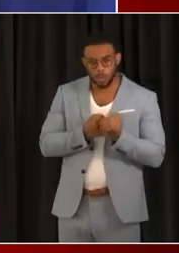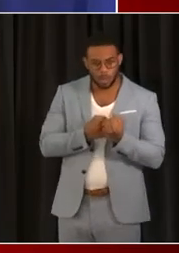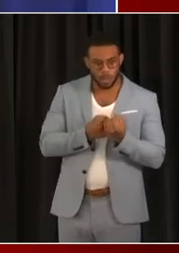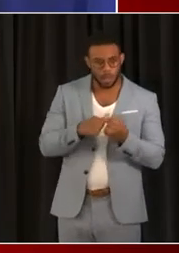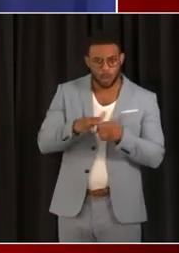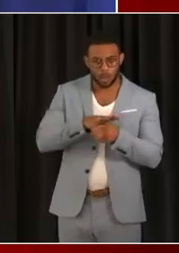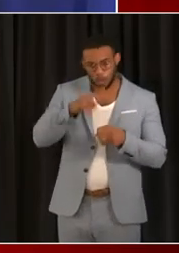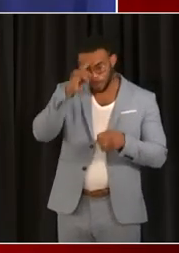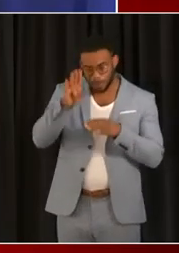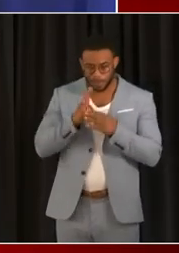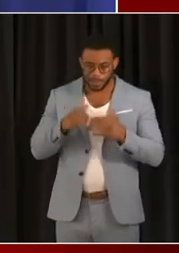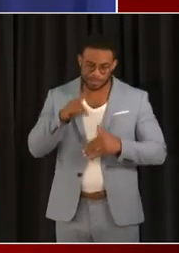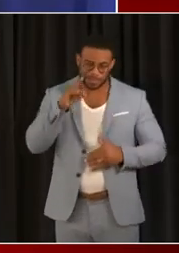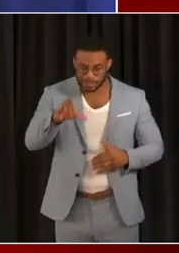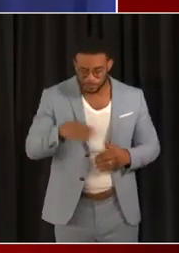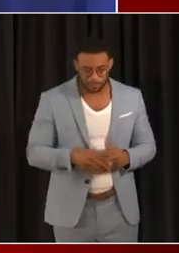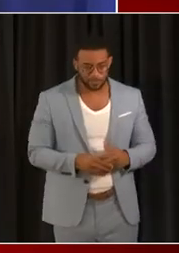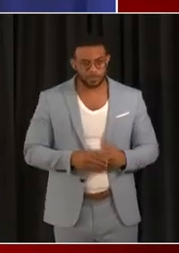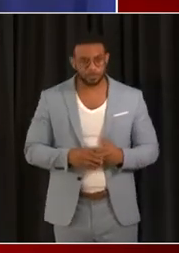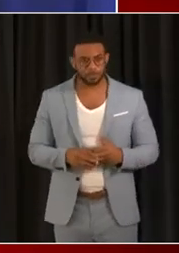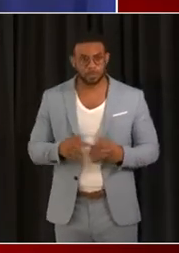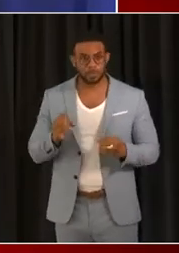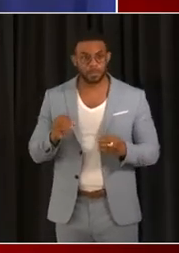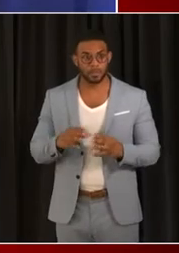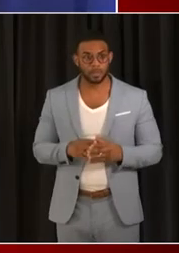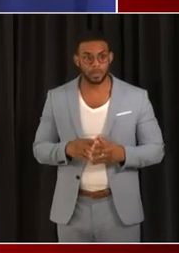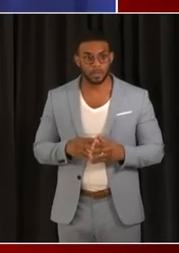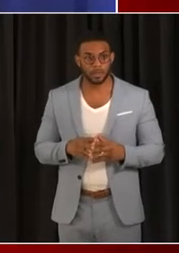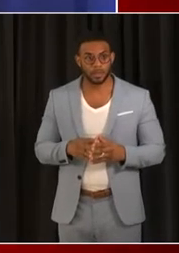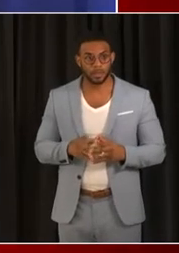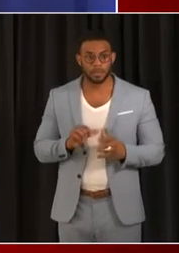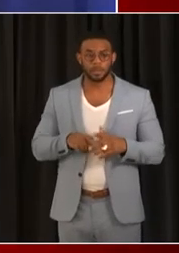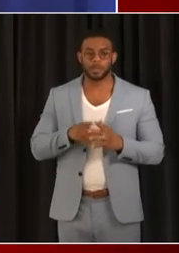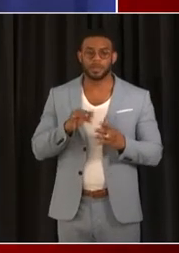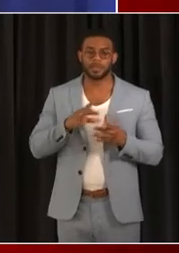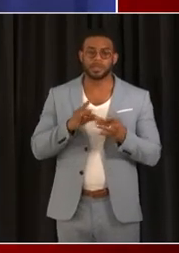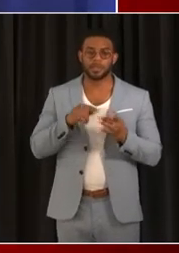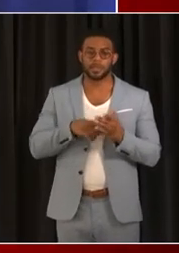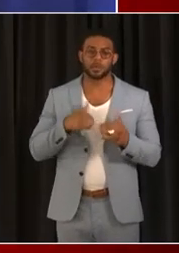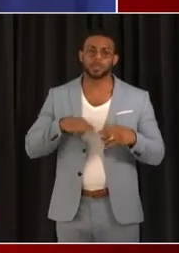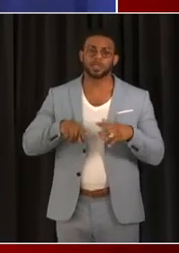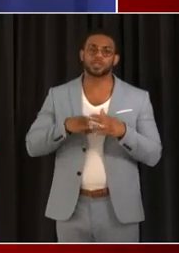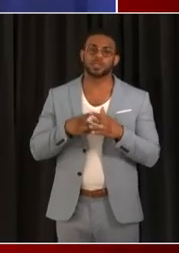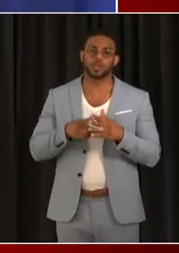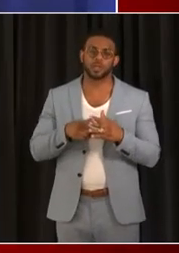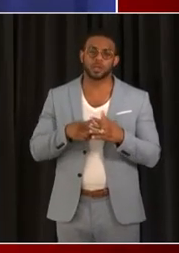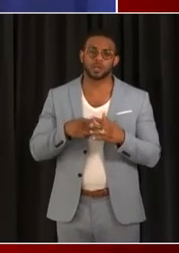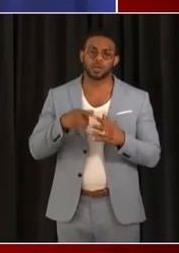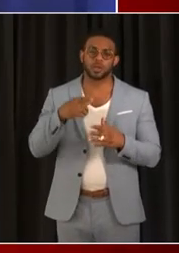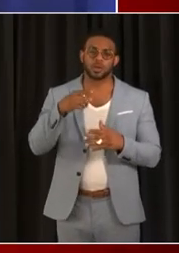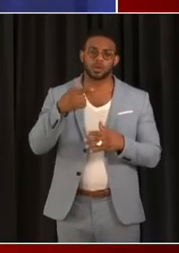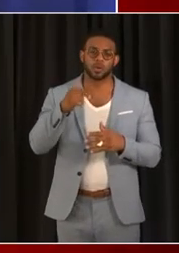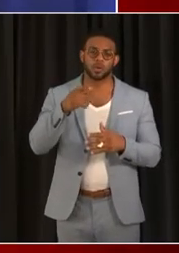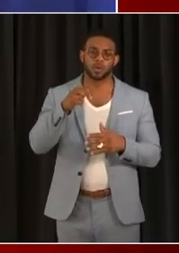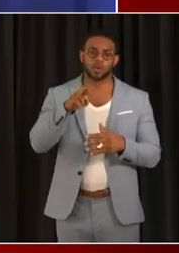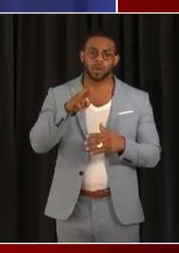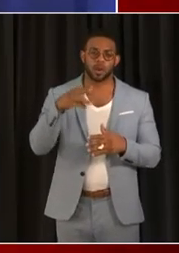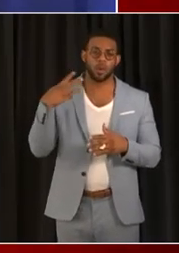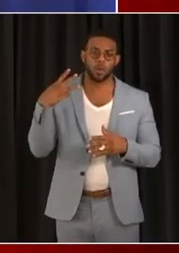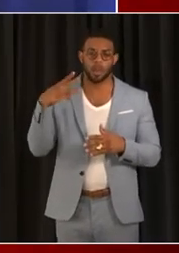support local black business here in the District of Columbia. So let me start by saying this. We started the Greater Washington Black